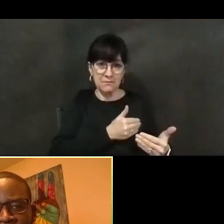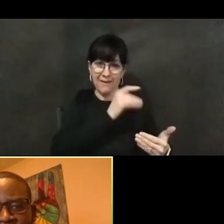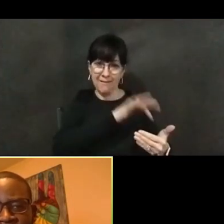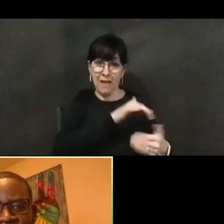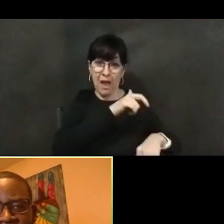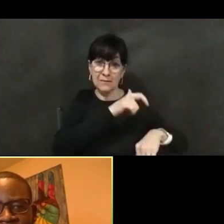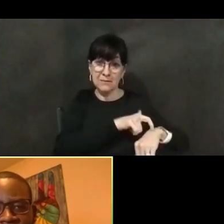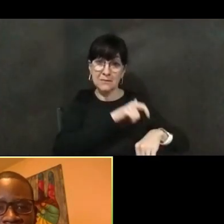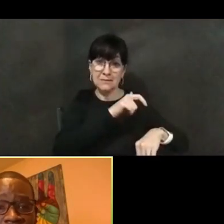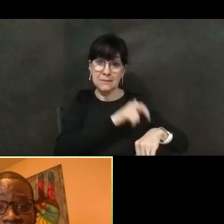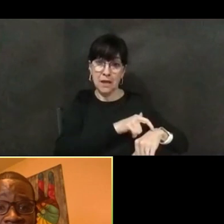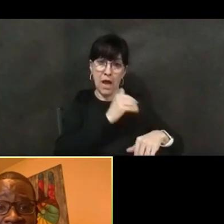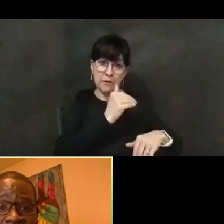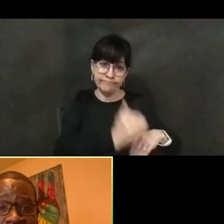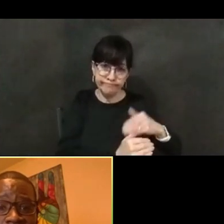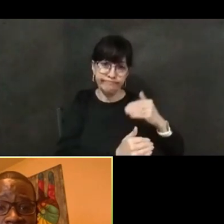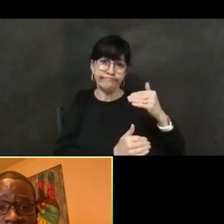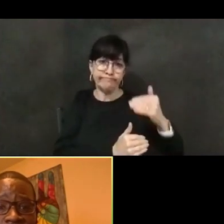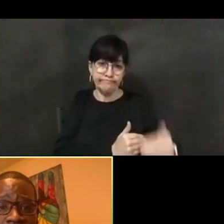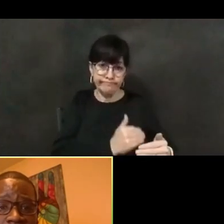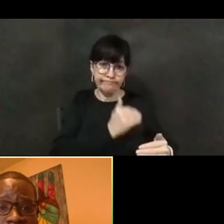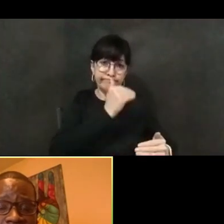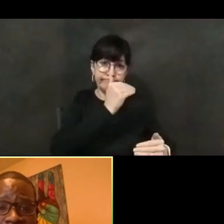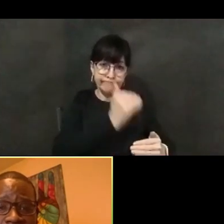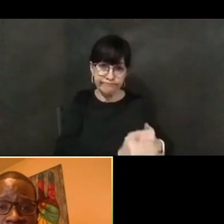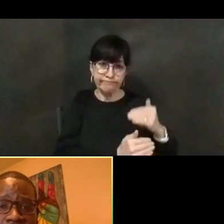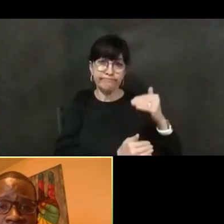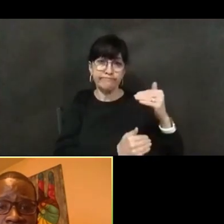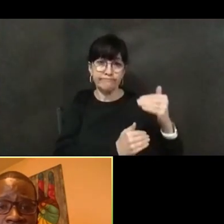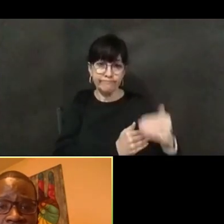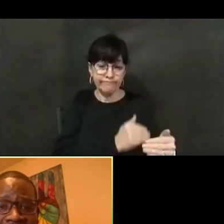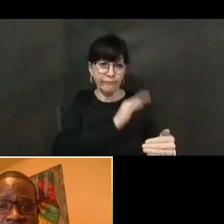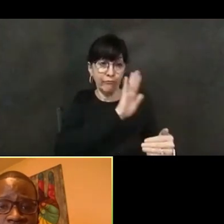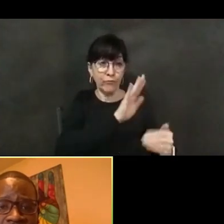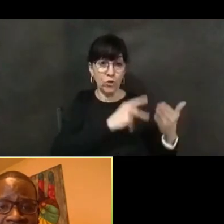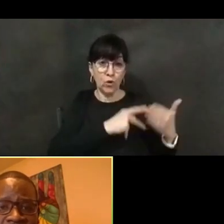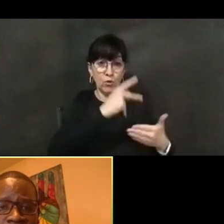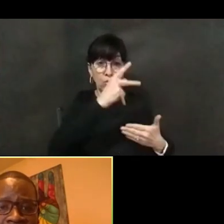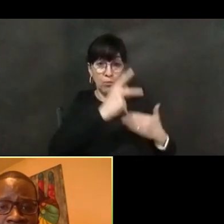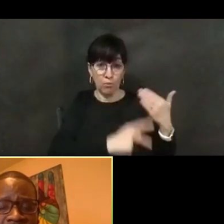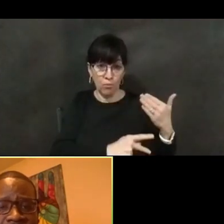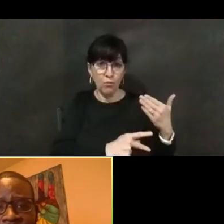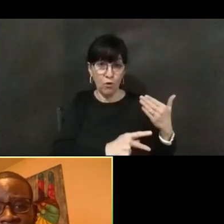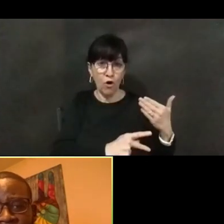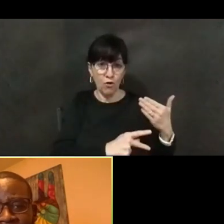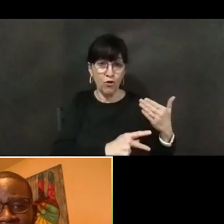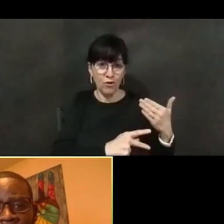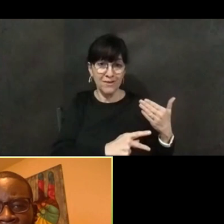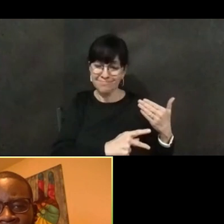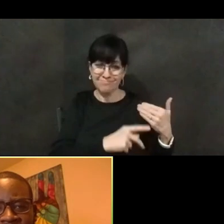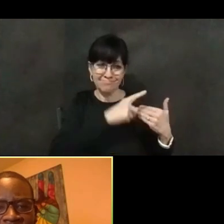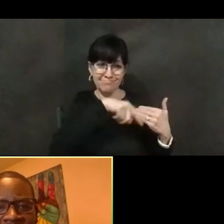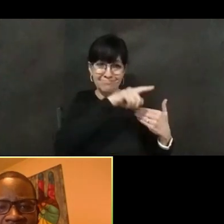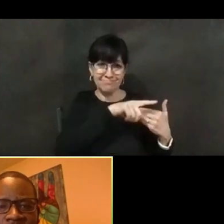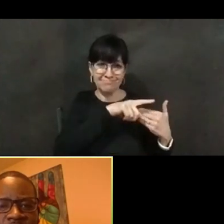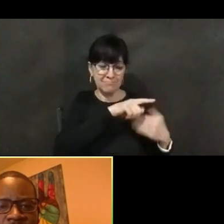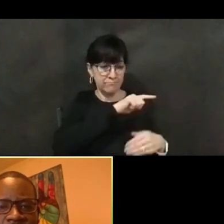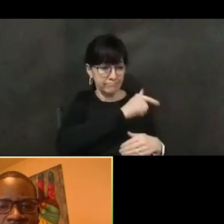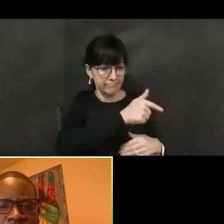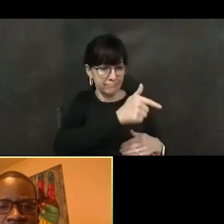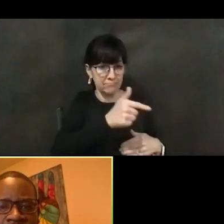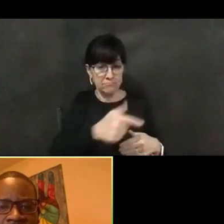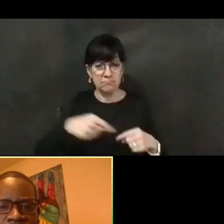that it's going to take for them to be able to stand up a program, because they're going to try to do a lot of it manually. Delaware, we just don't have